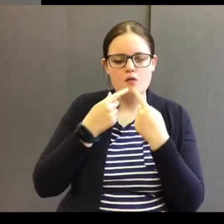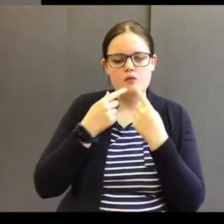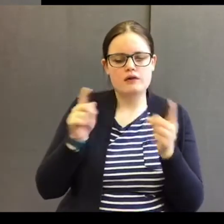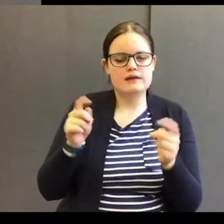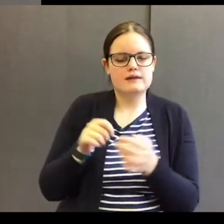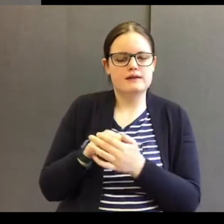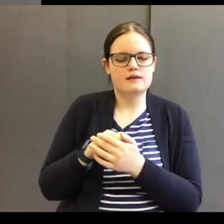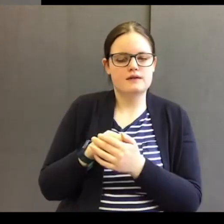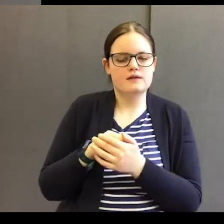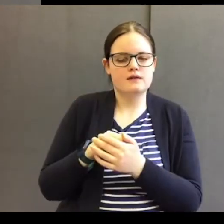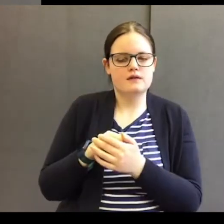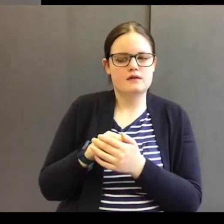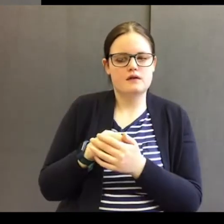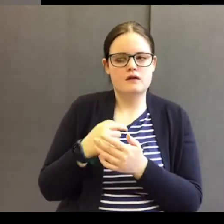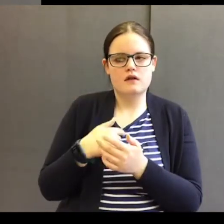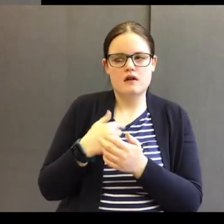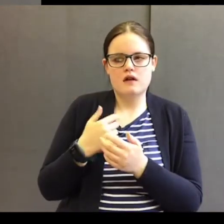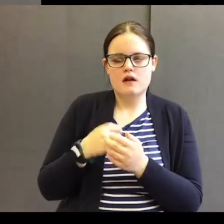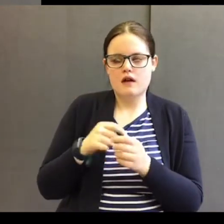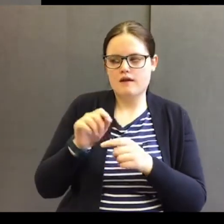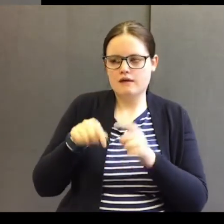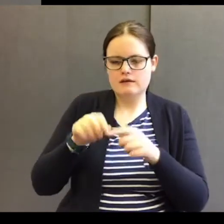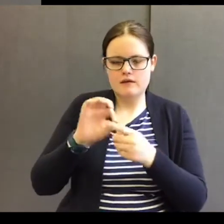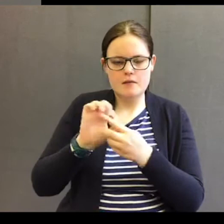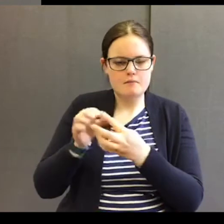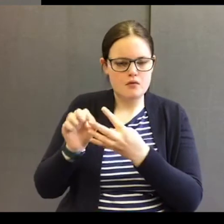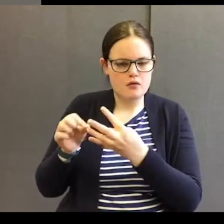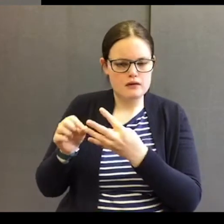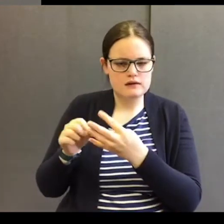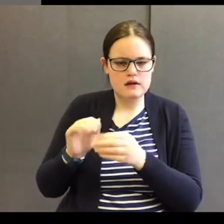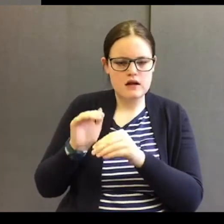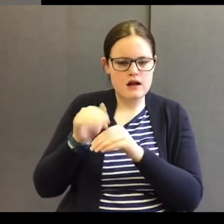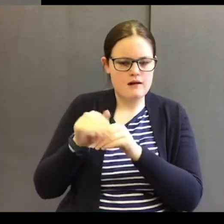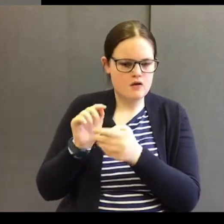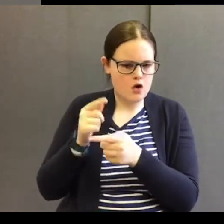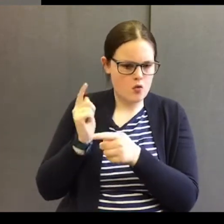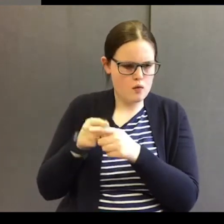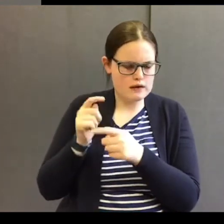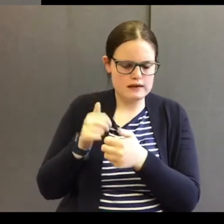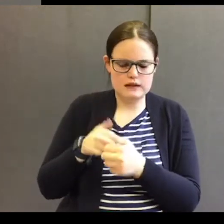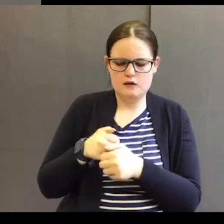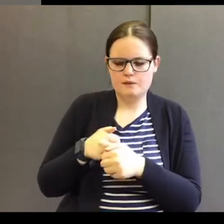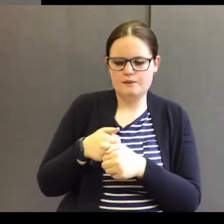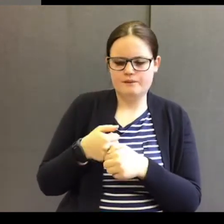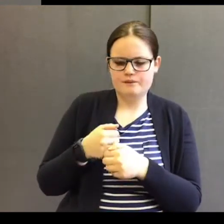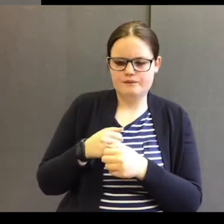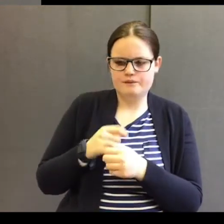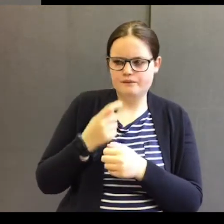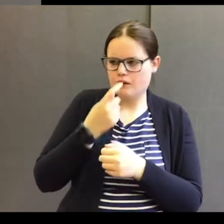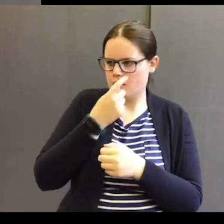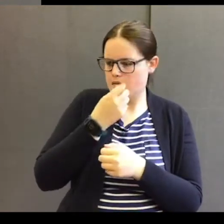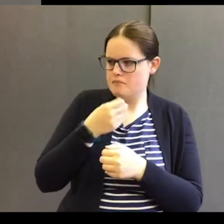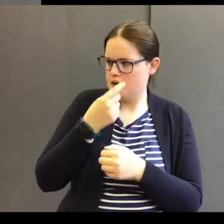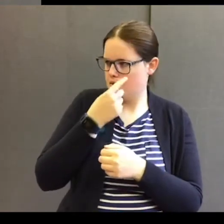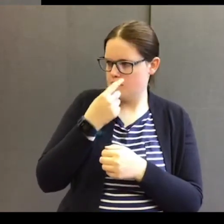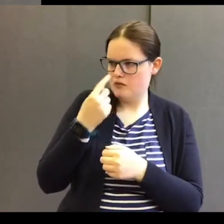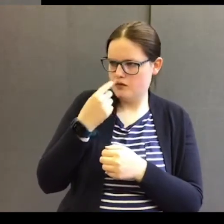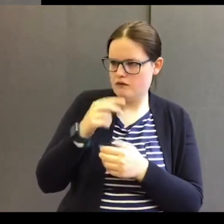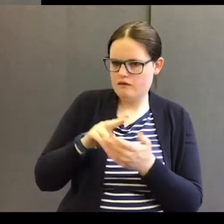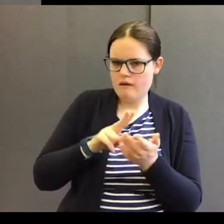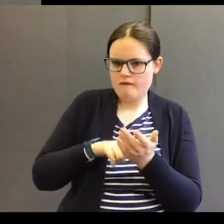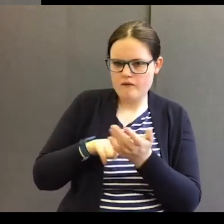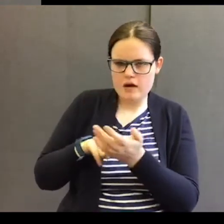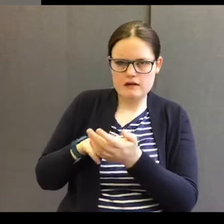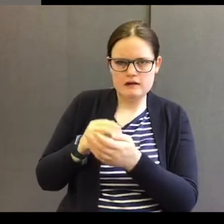faithful witnesses. I have a number of points. I can cover them very quickly. We just prove